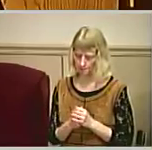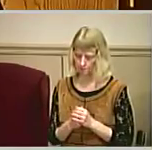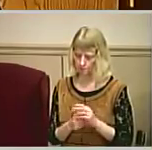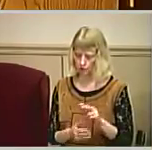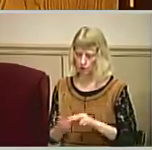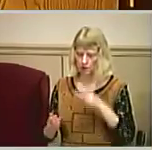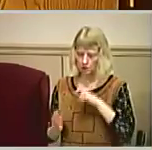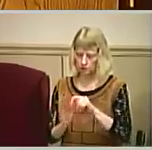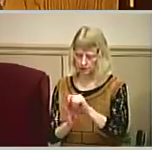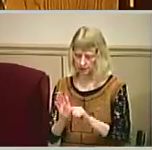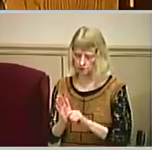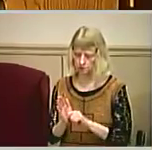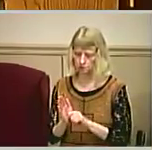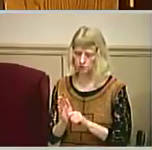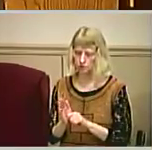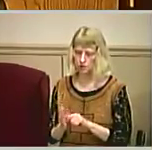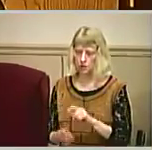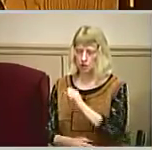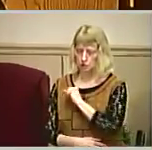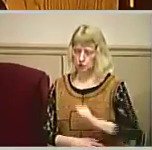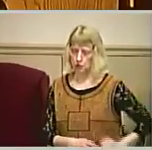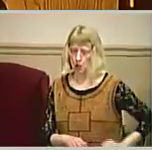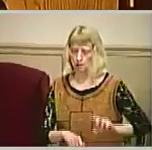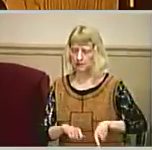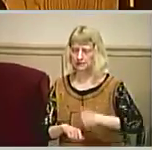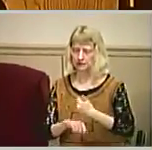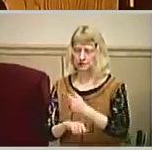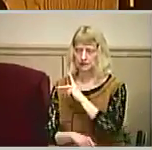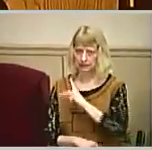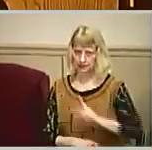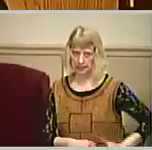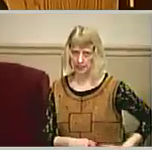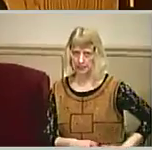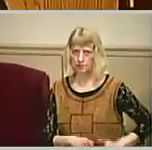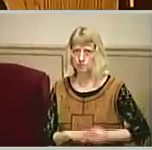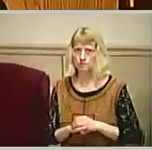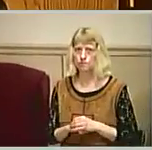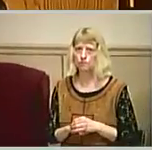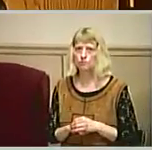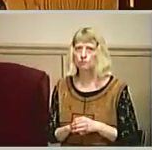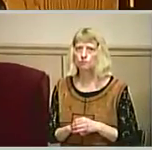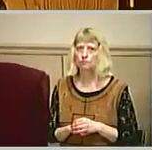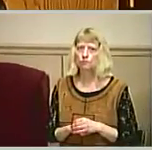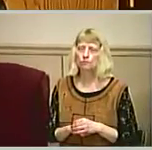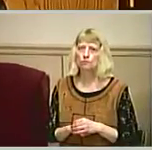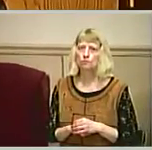your Old Testament, you'll find that when Solomon was established as a king, it was said that